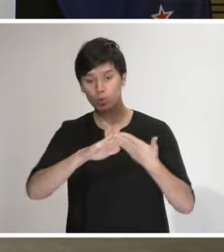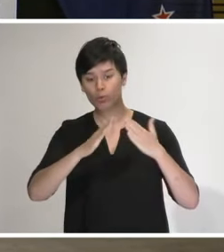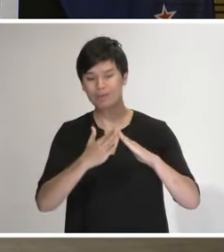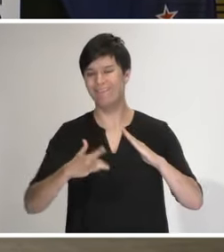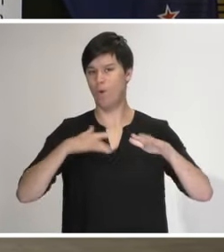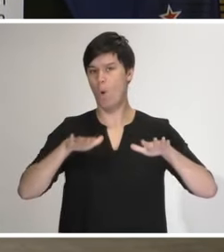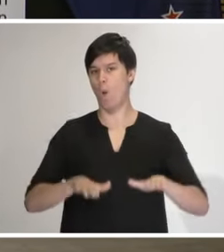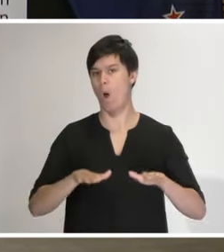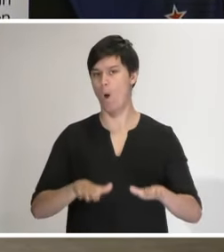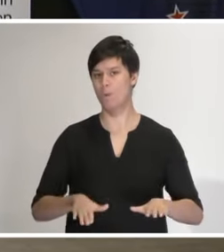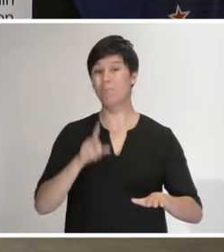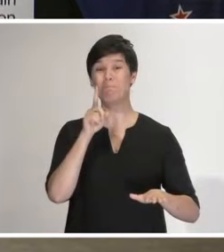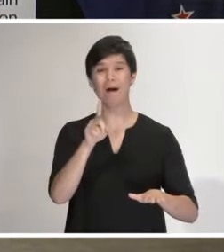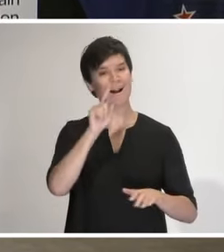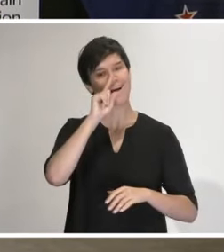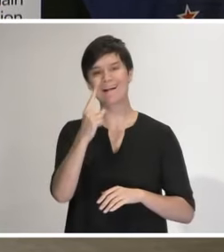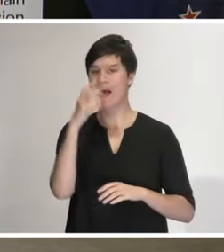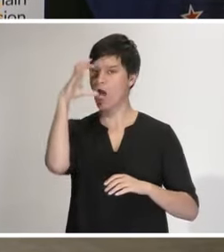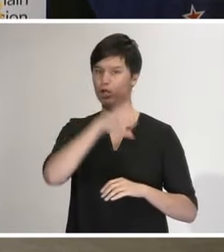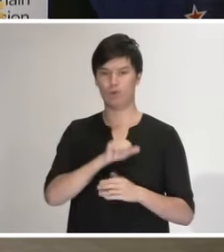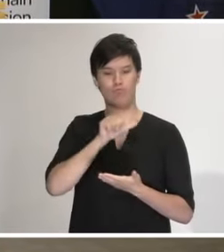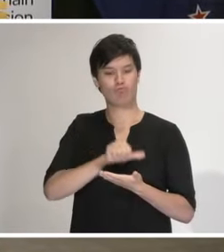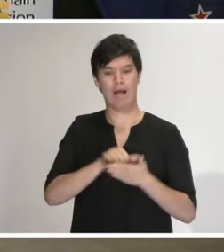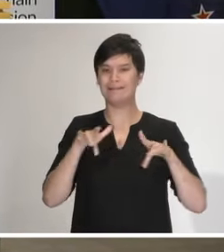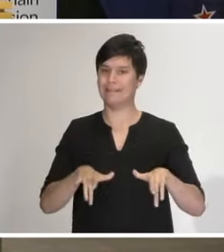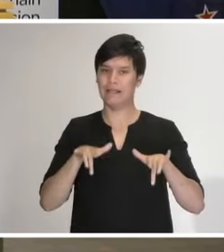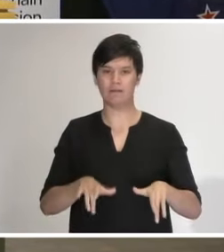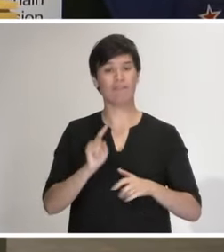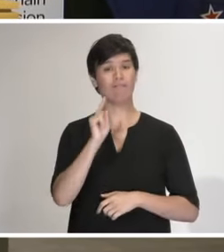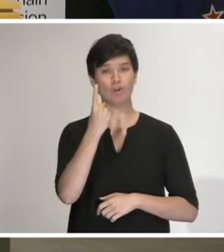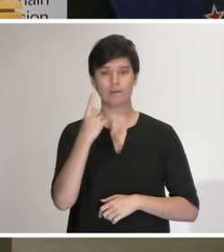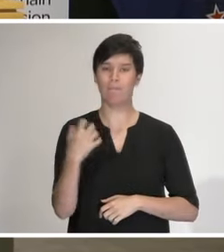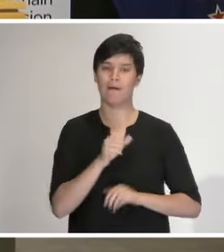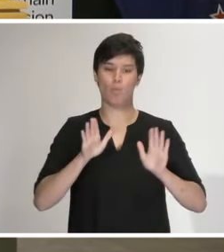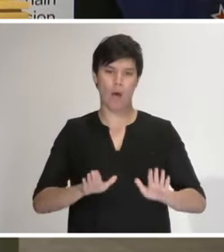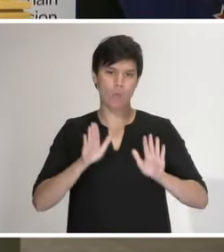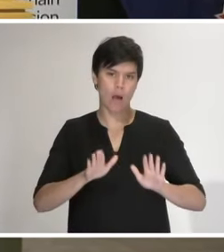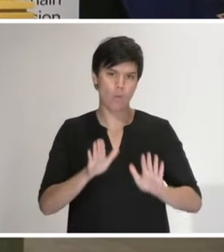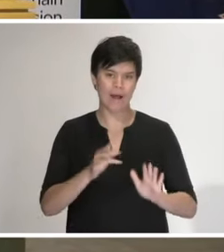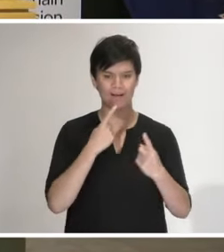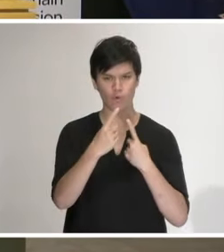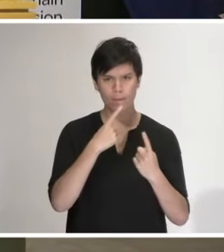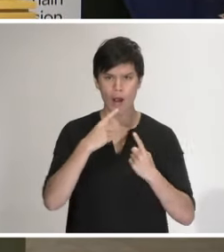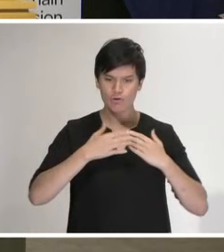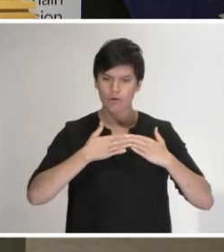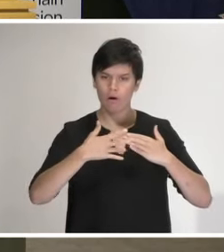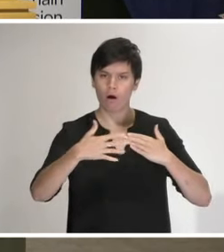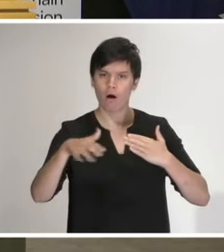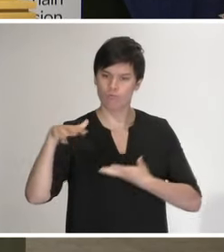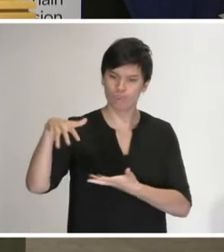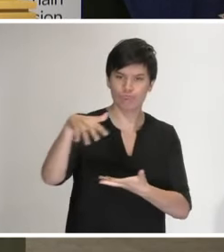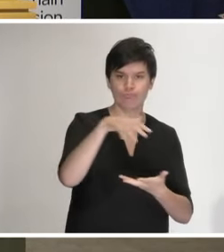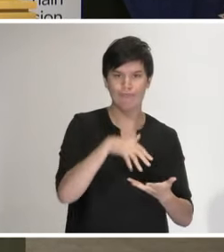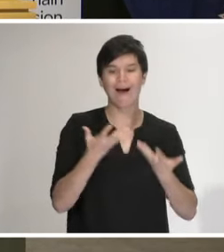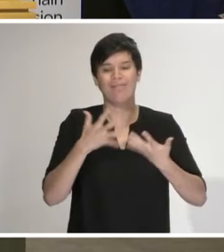that assurance, and that's why we're doing further work to get some data to pull that together so that we can actually say what the level of disease is in our